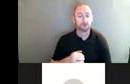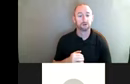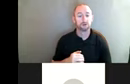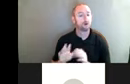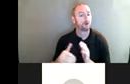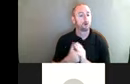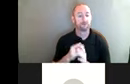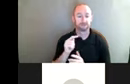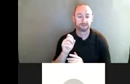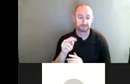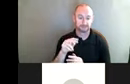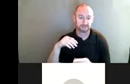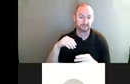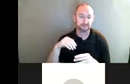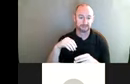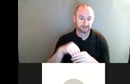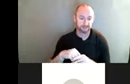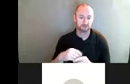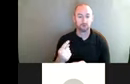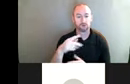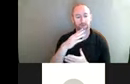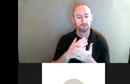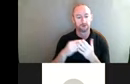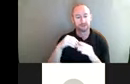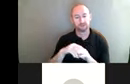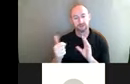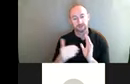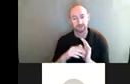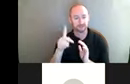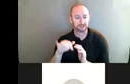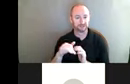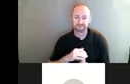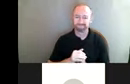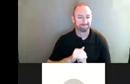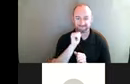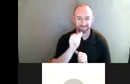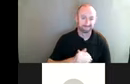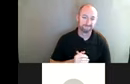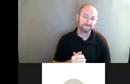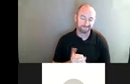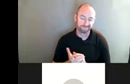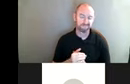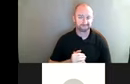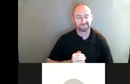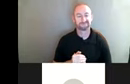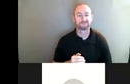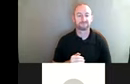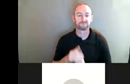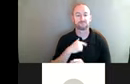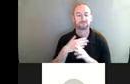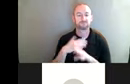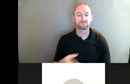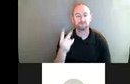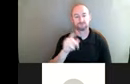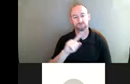of Tennessee and stay within one part in 10,000. Kentucky, not so much. So we were split into two